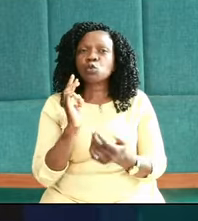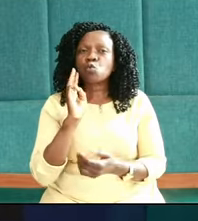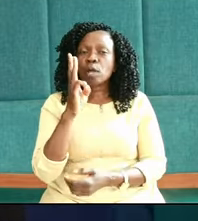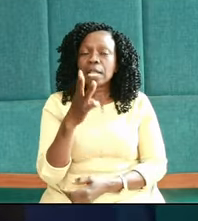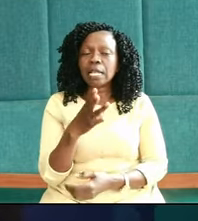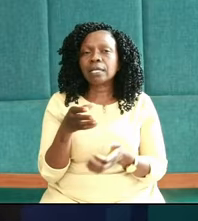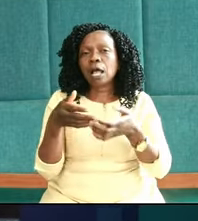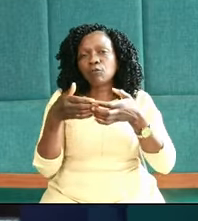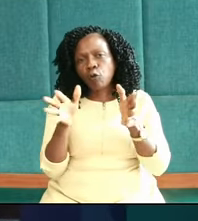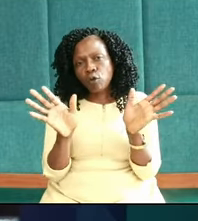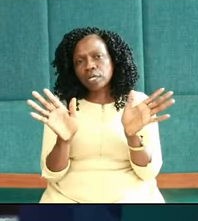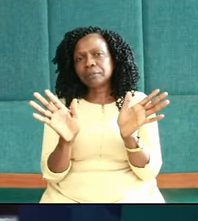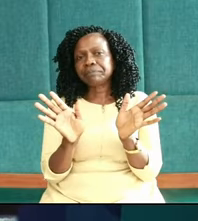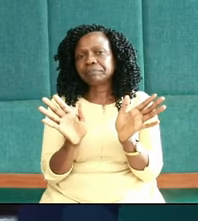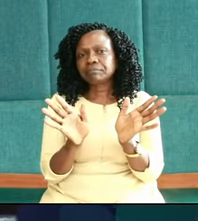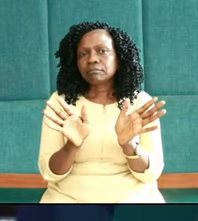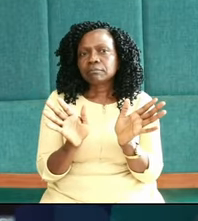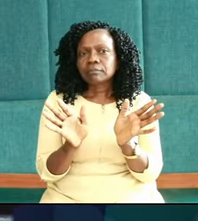will unfold.